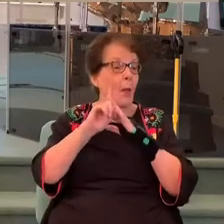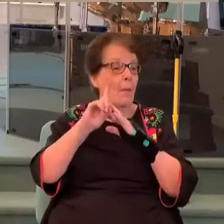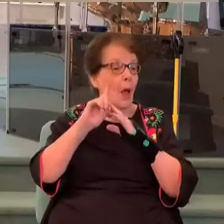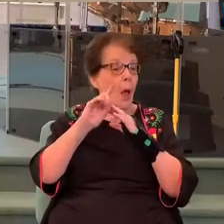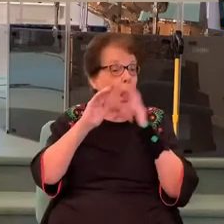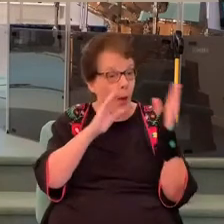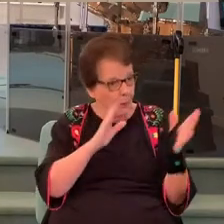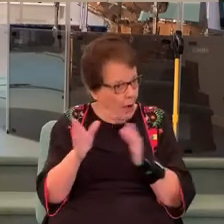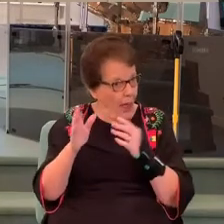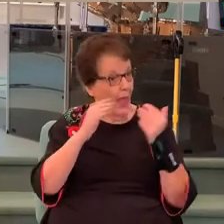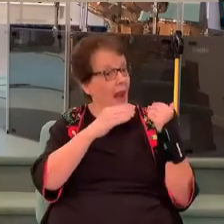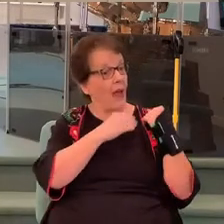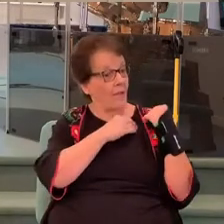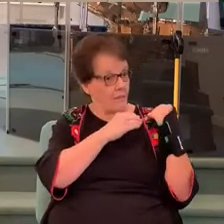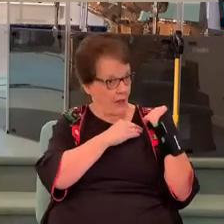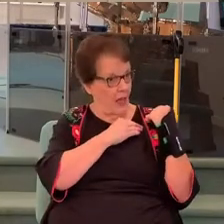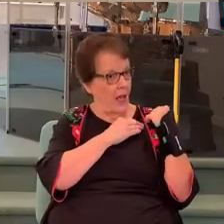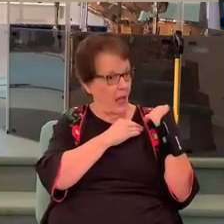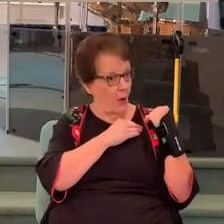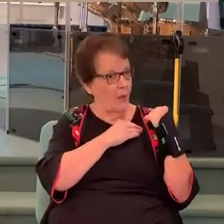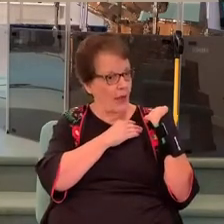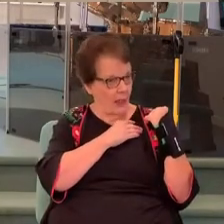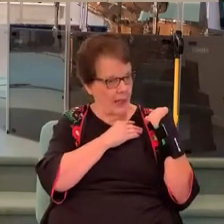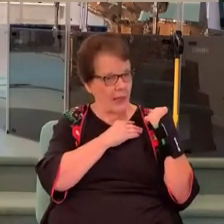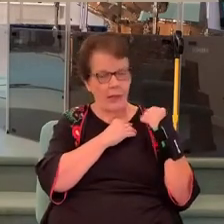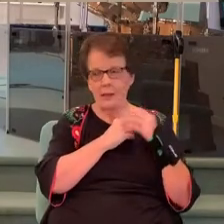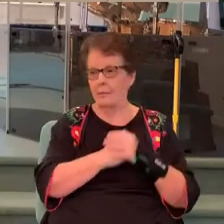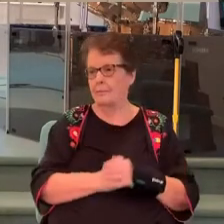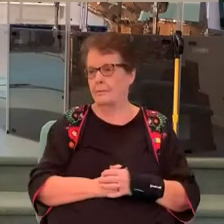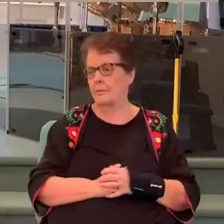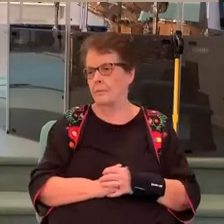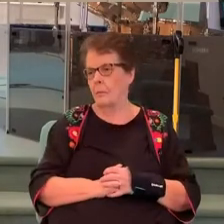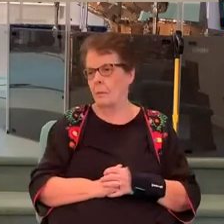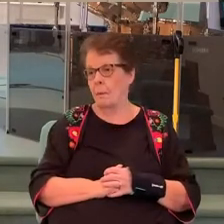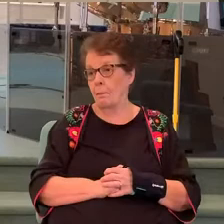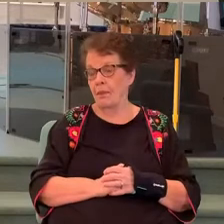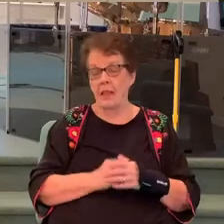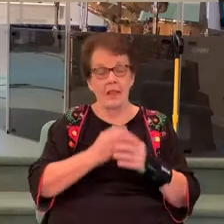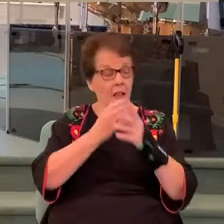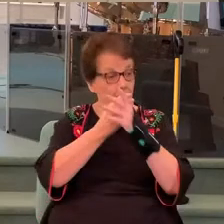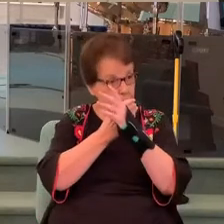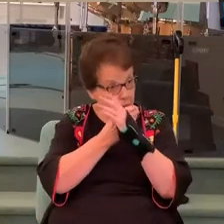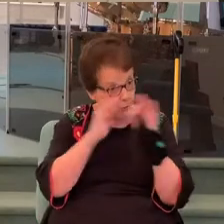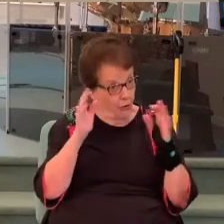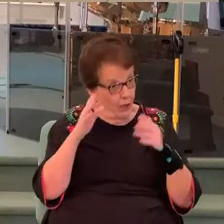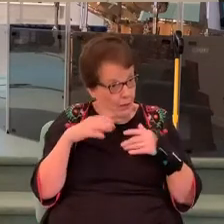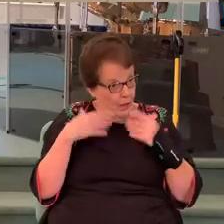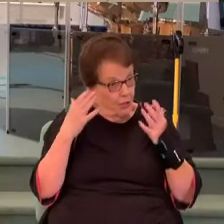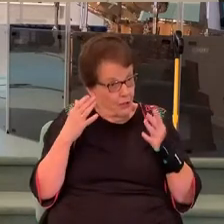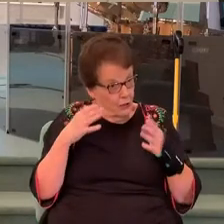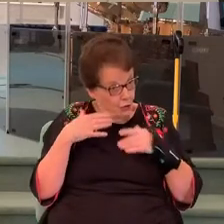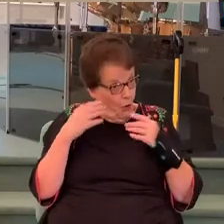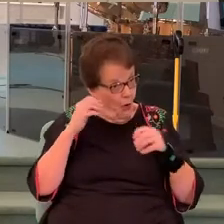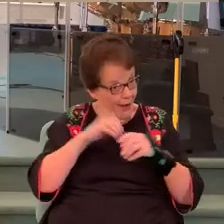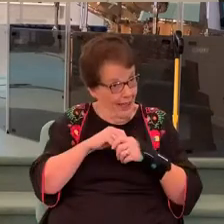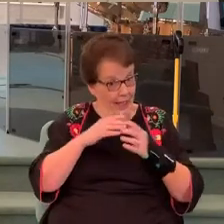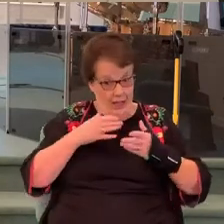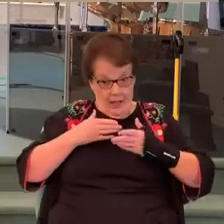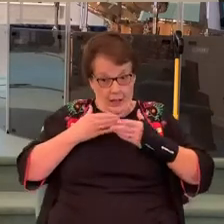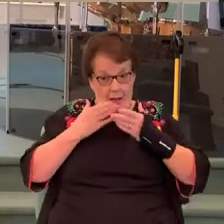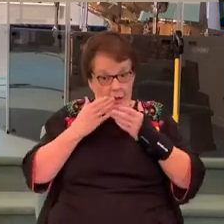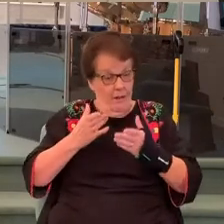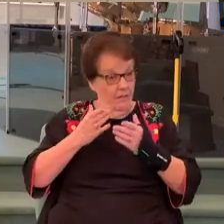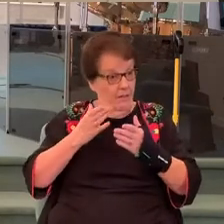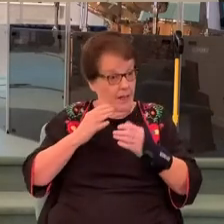and righteousness. And what James is saying here is that there is freedom and there is joy in confessing sins to